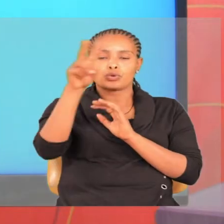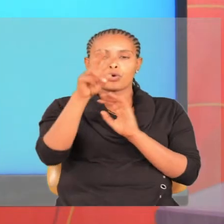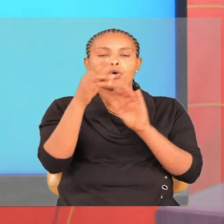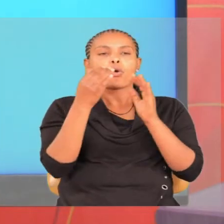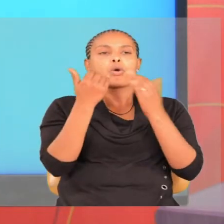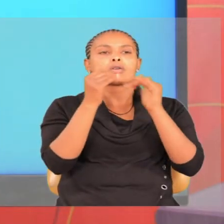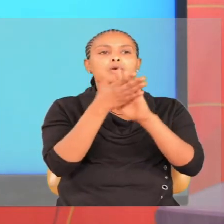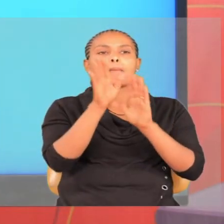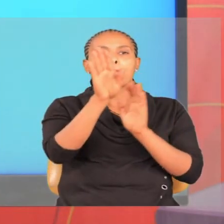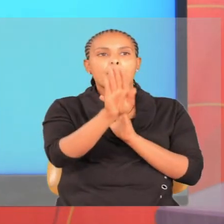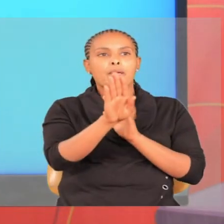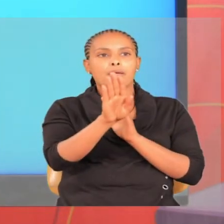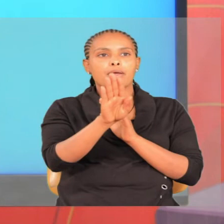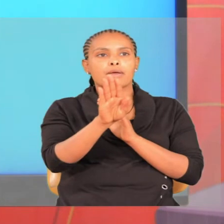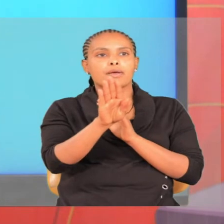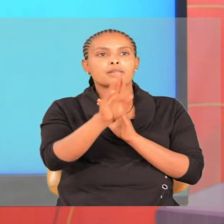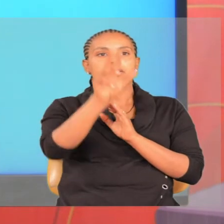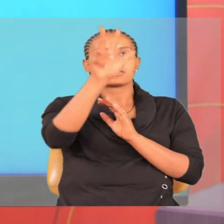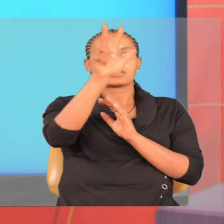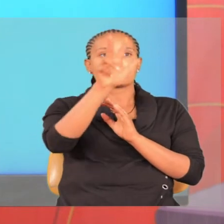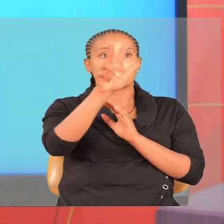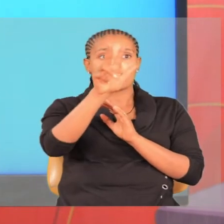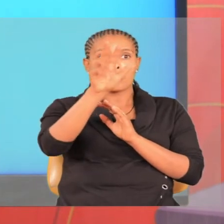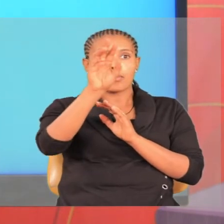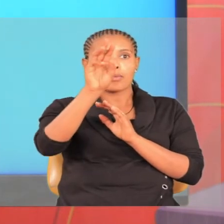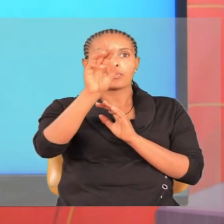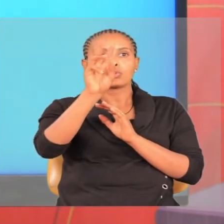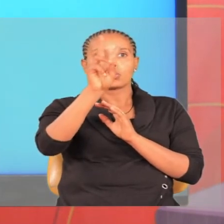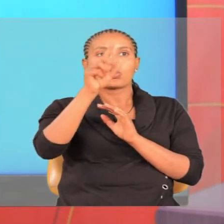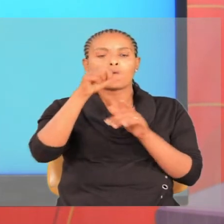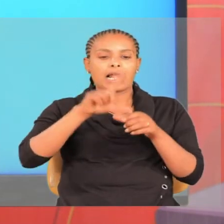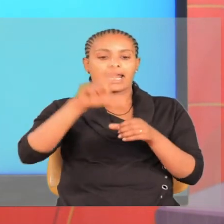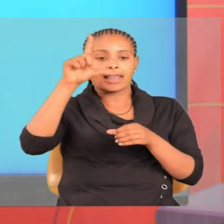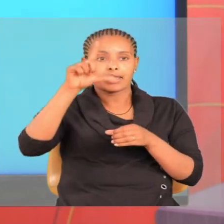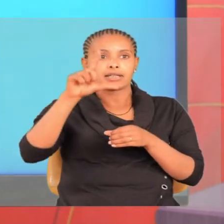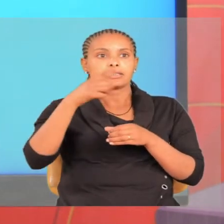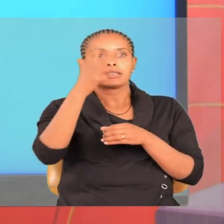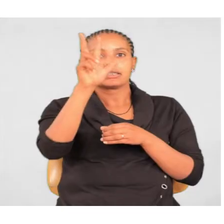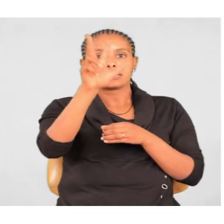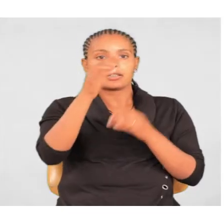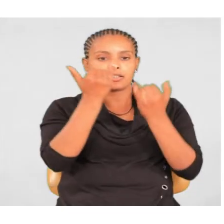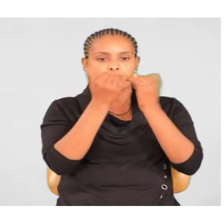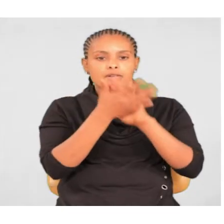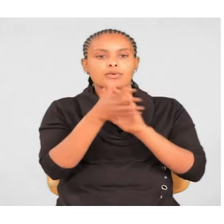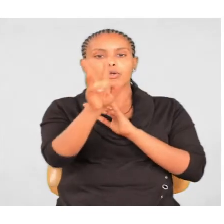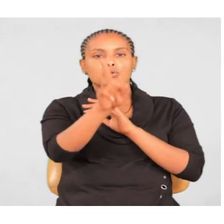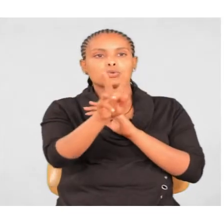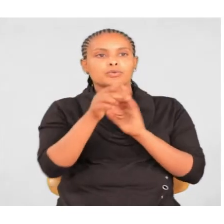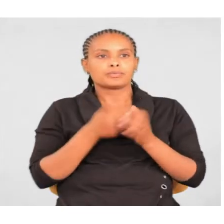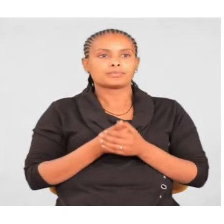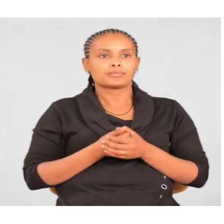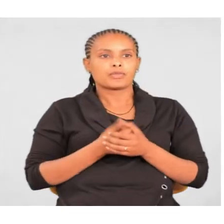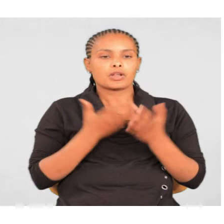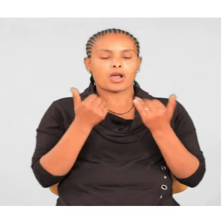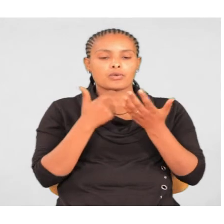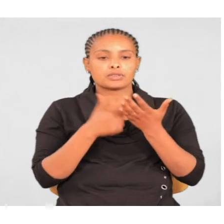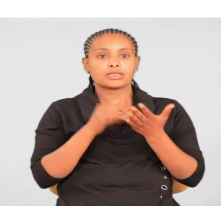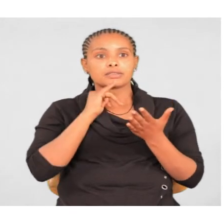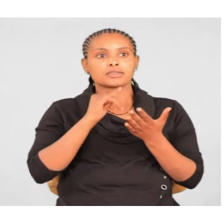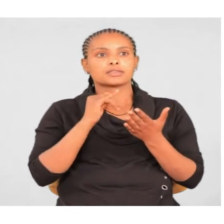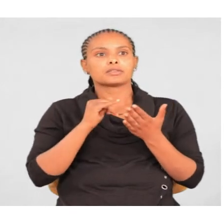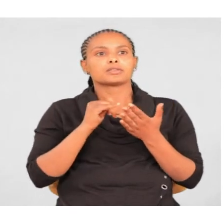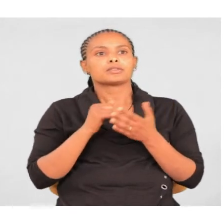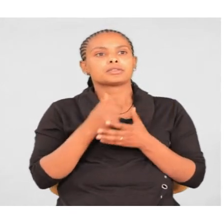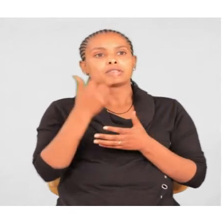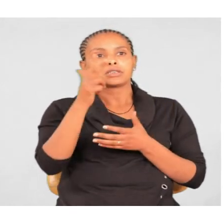concentration of B. Again, number of mole divided by volume, which is 2 liter. 3 divided by 2. Now this is 3